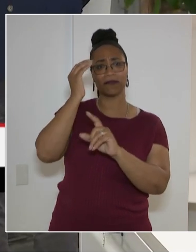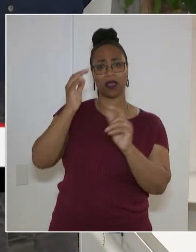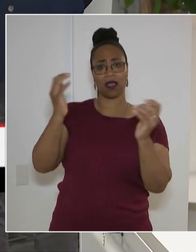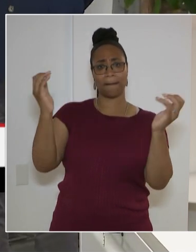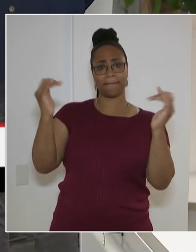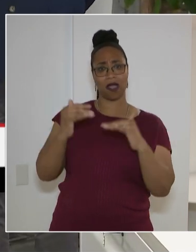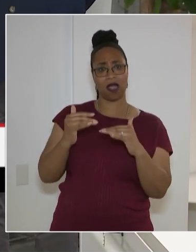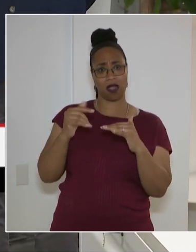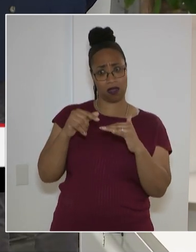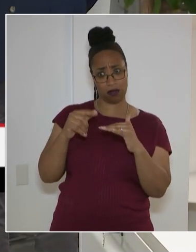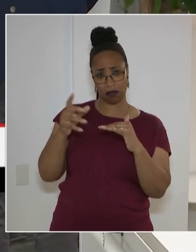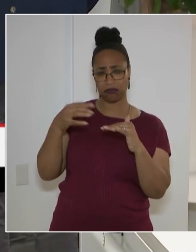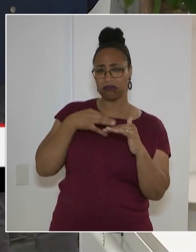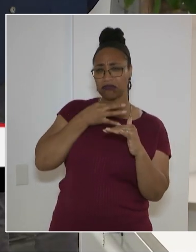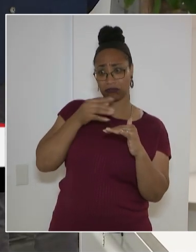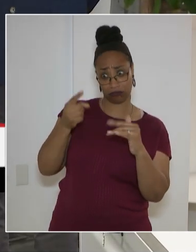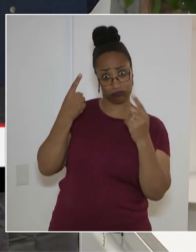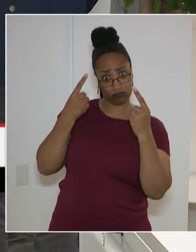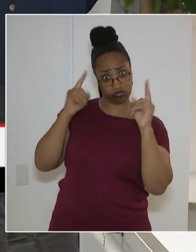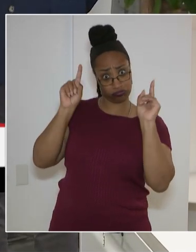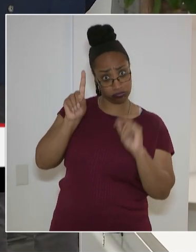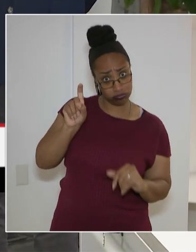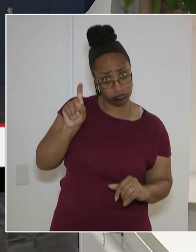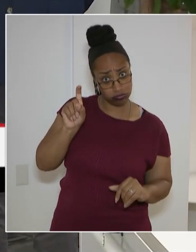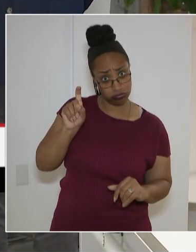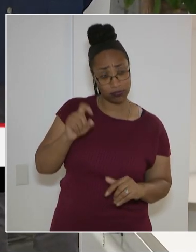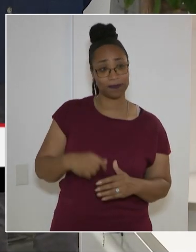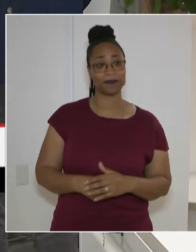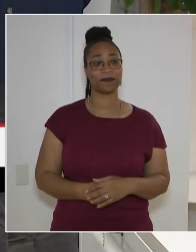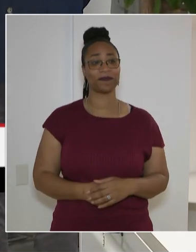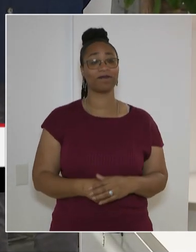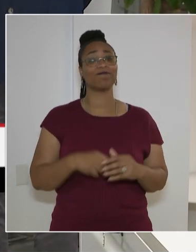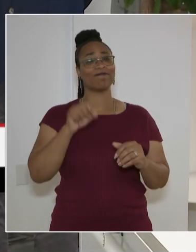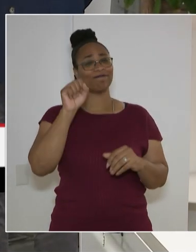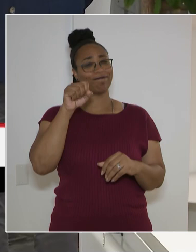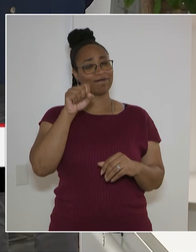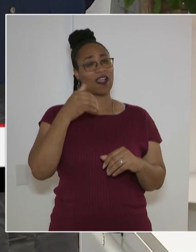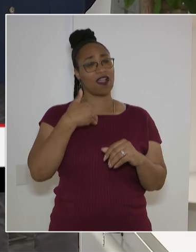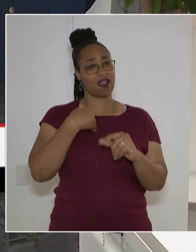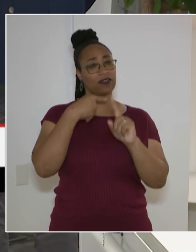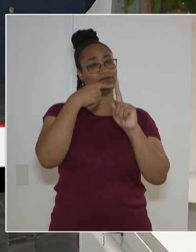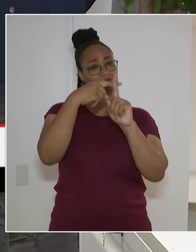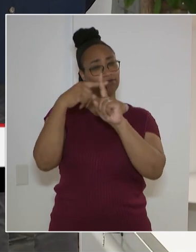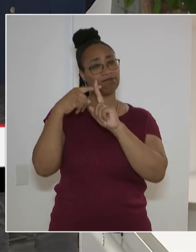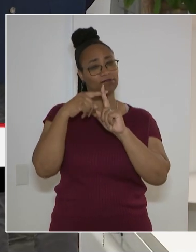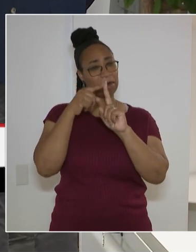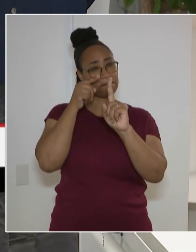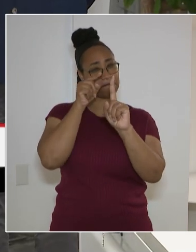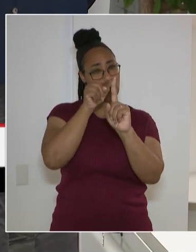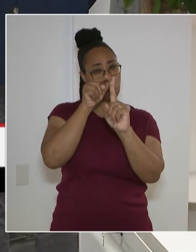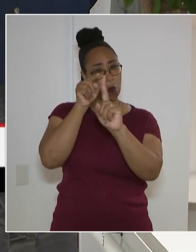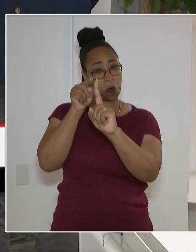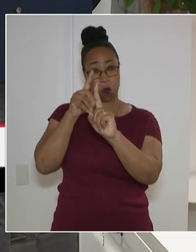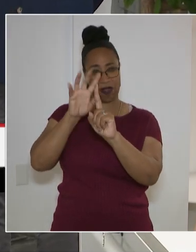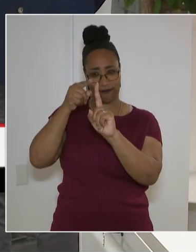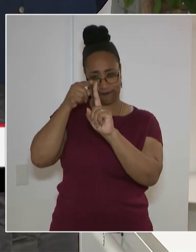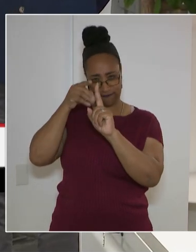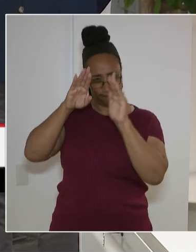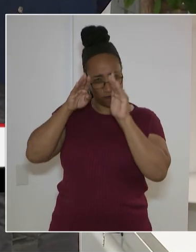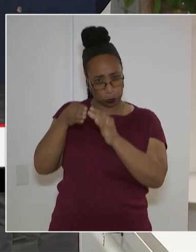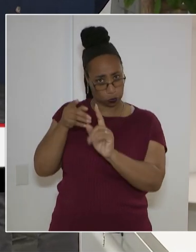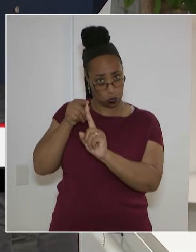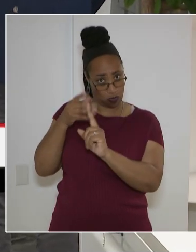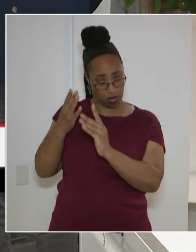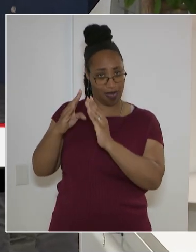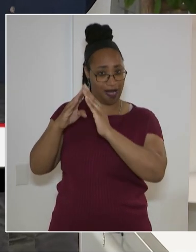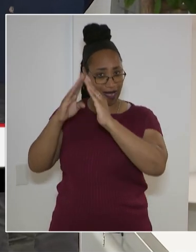know pre-pandemic numbers, obviously, but you put a lot of focus on housing and converting empty office space to